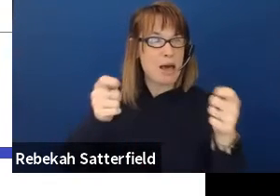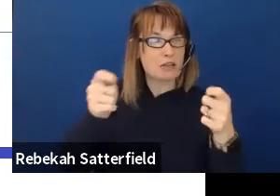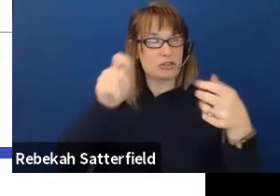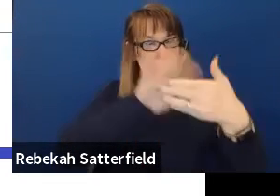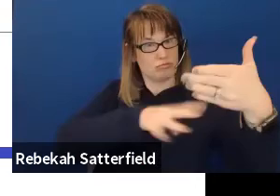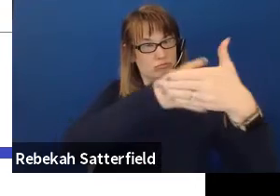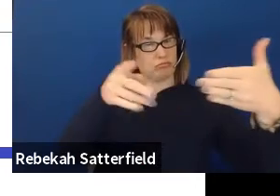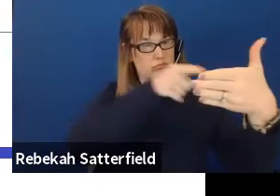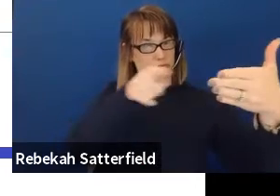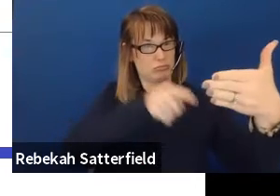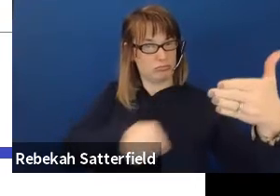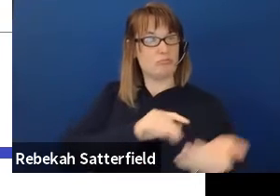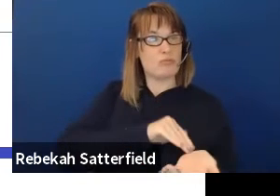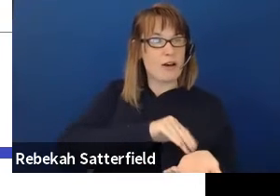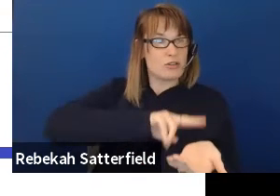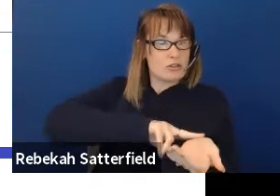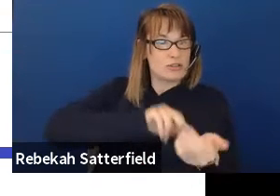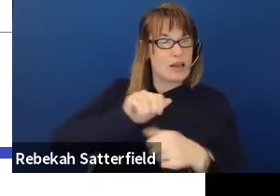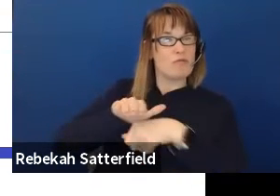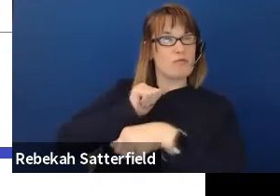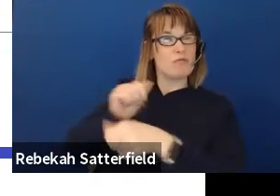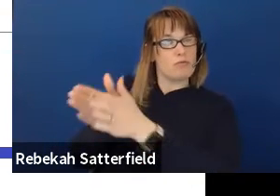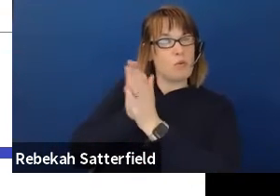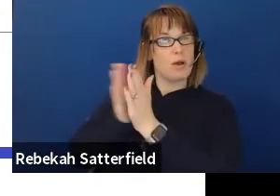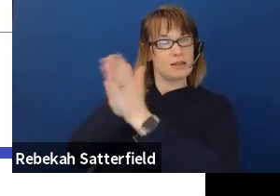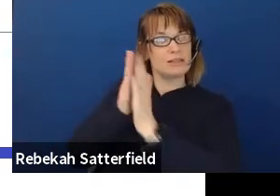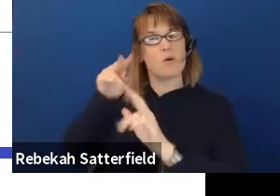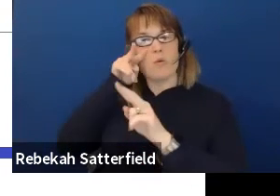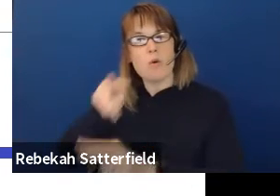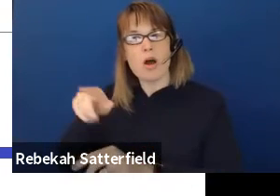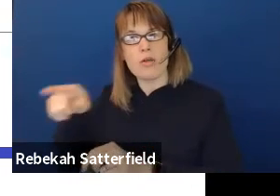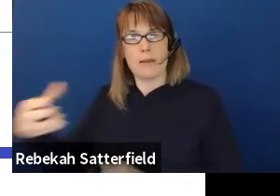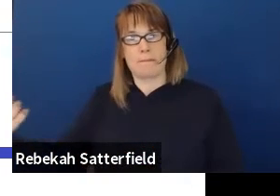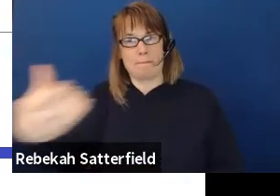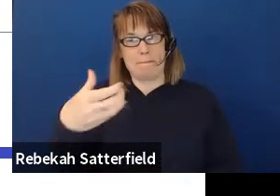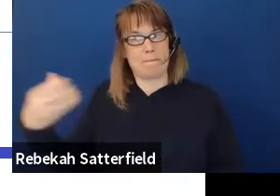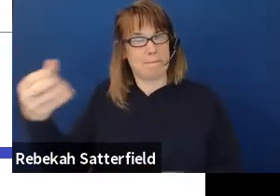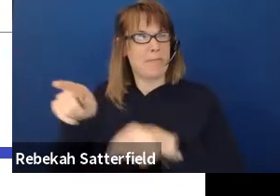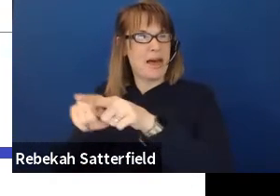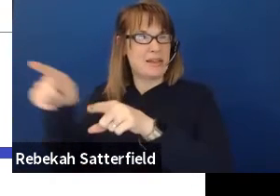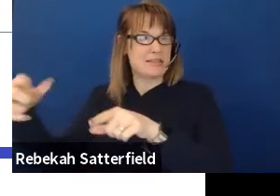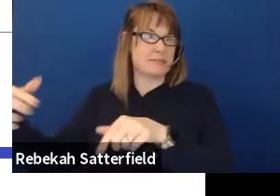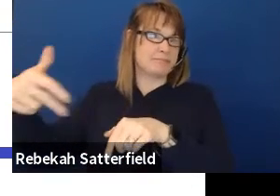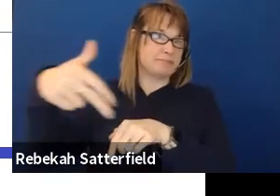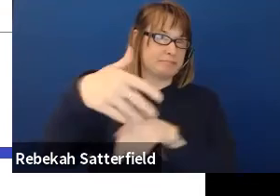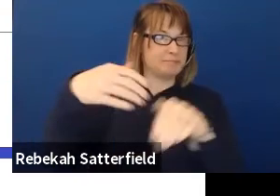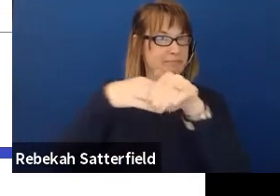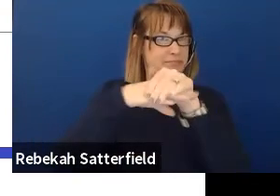can request local interpreters to come on site and even track their progress as they make their way to the